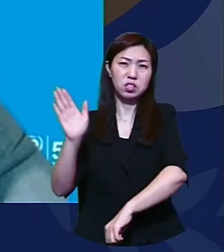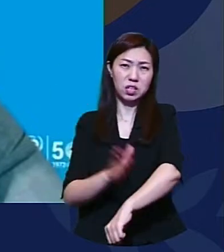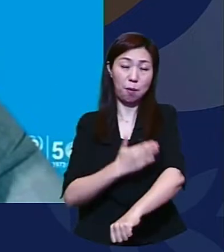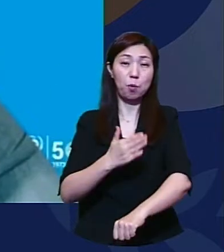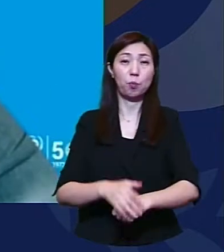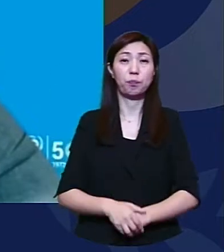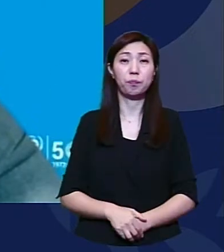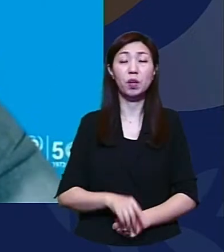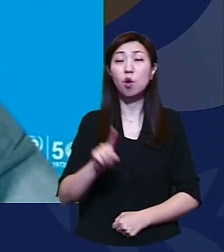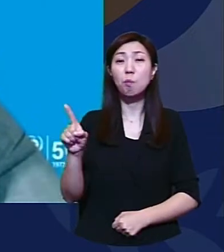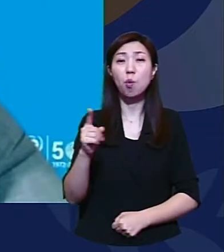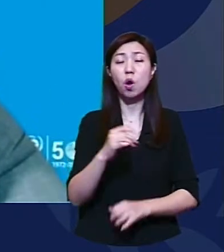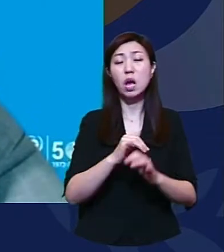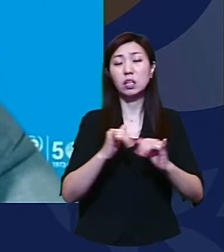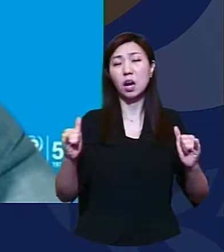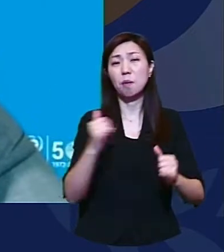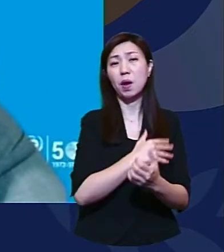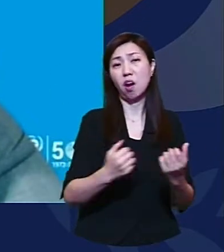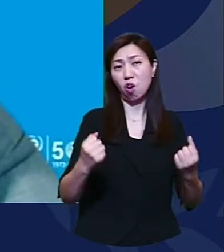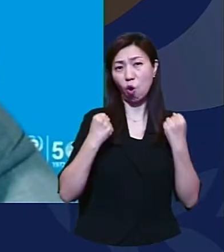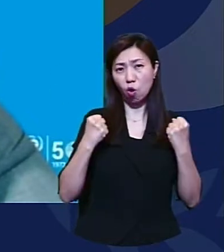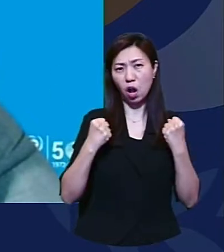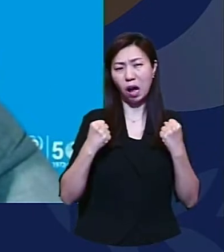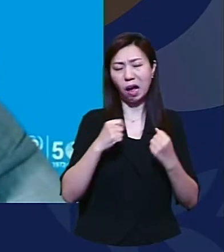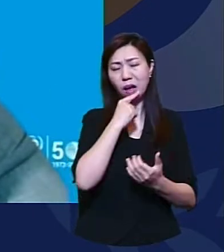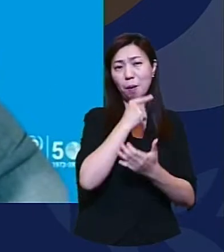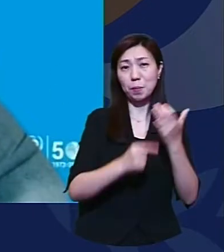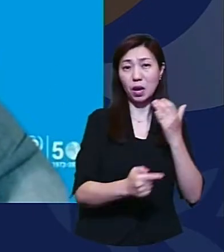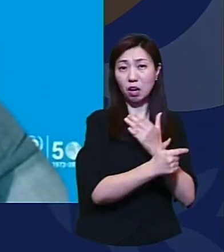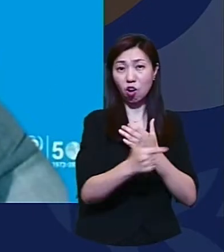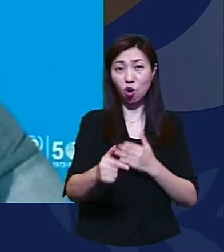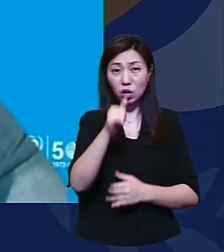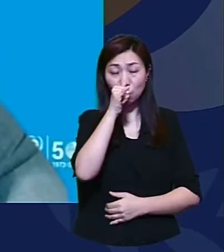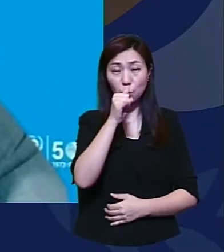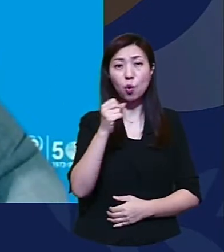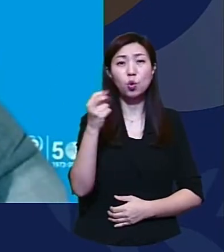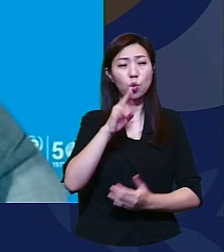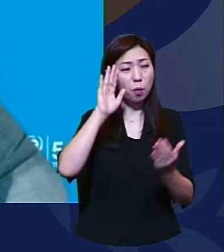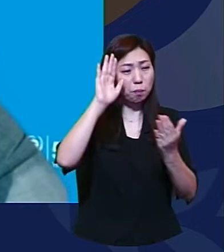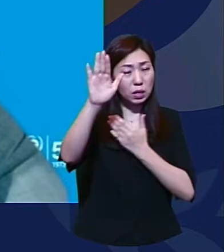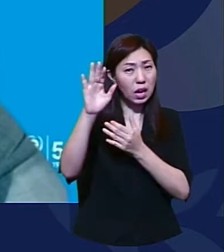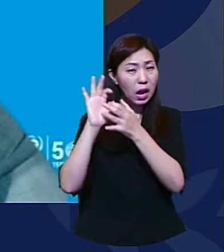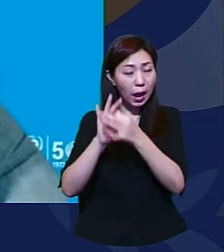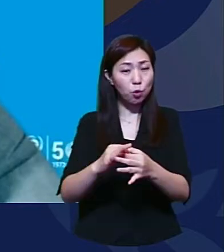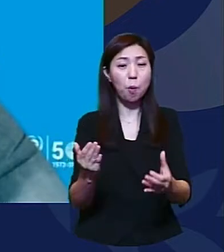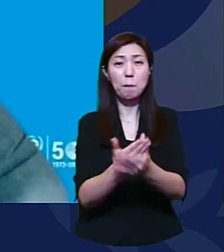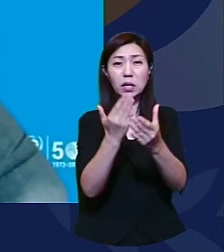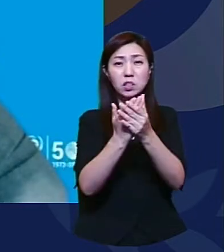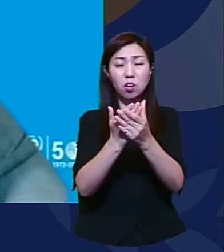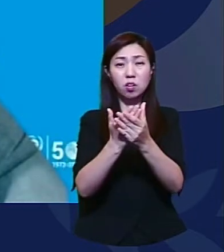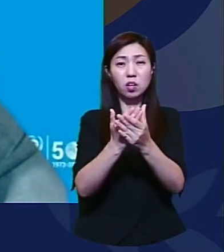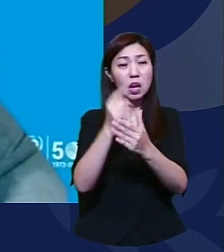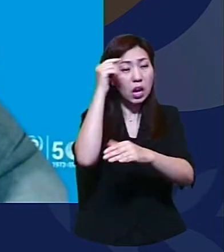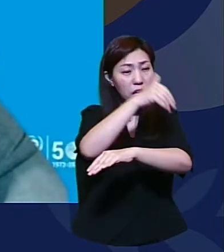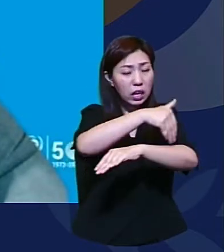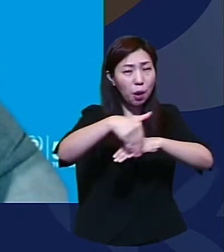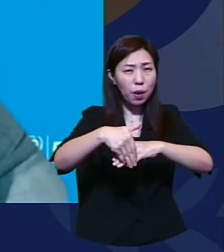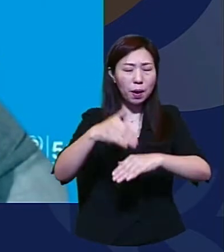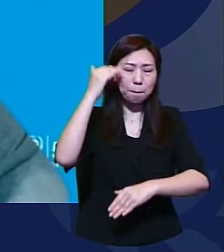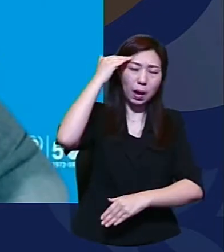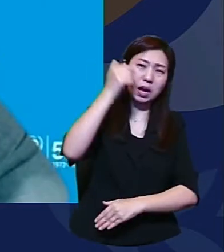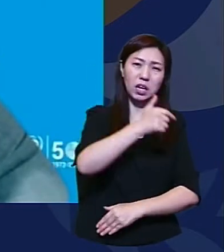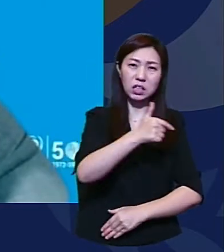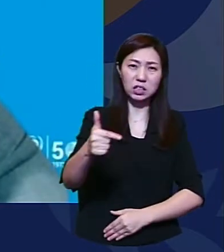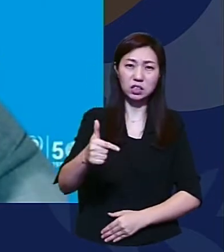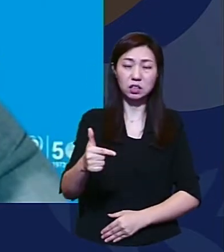emissions, pollution, and biodiversity loss that are undermining human well-being and destroying the ability